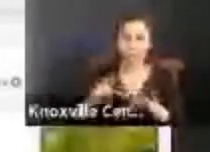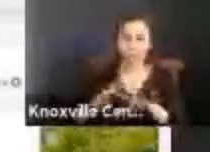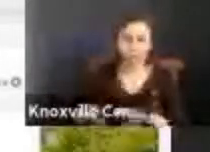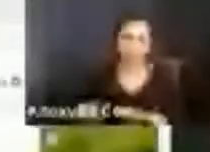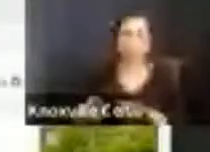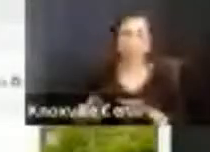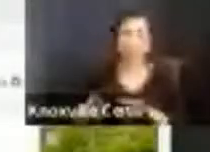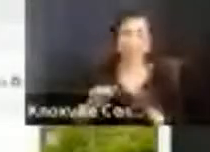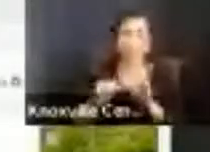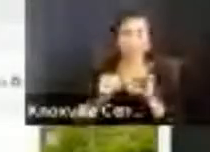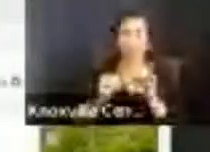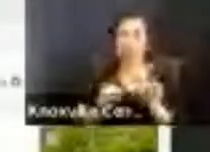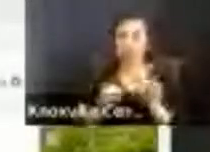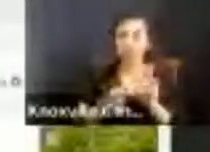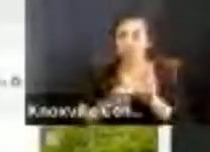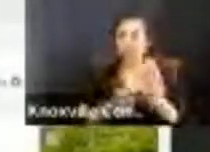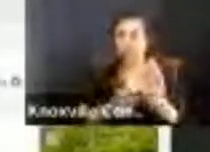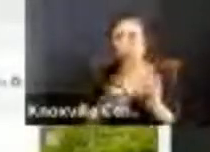represent this benchmark as yellow.